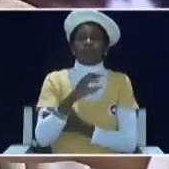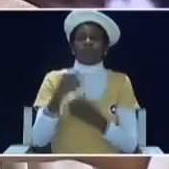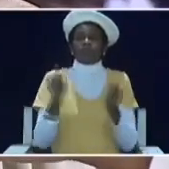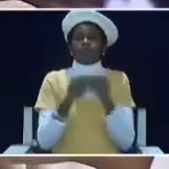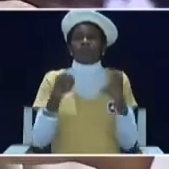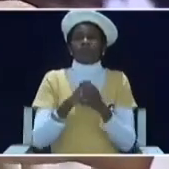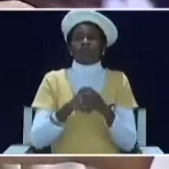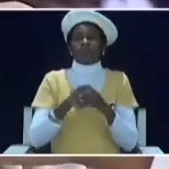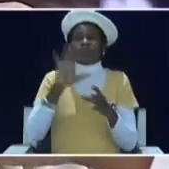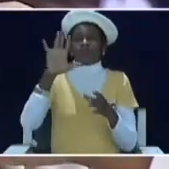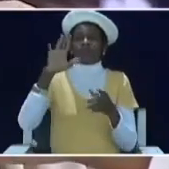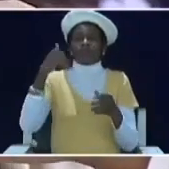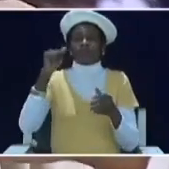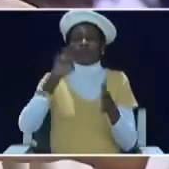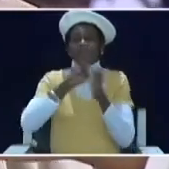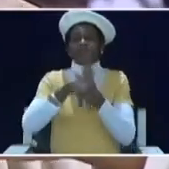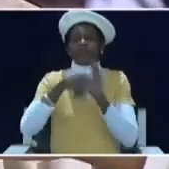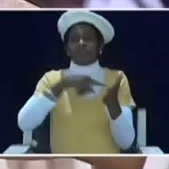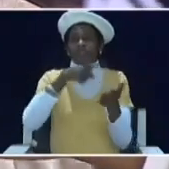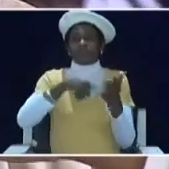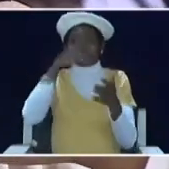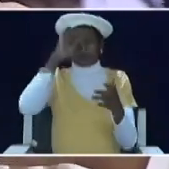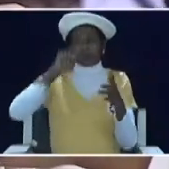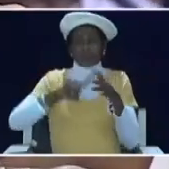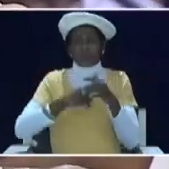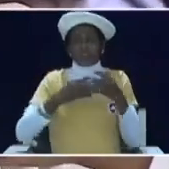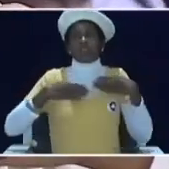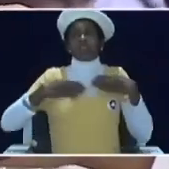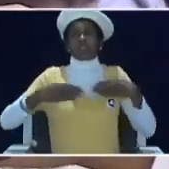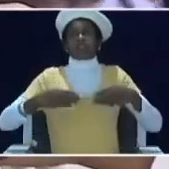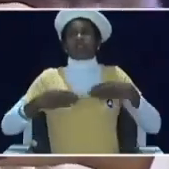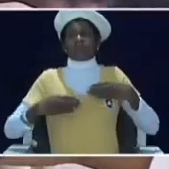of 5 to 10 minutes, this man started breathing,